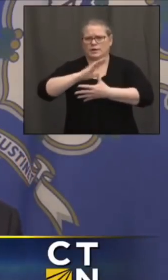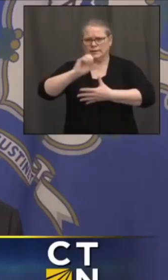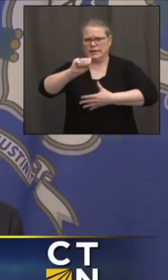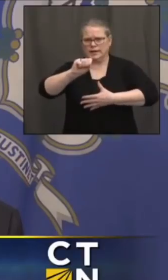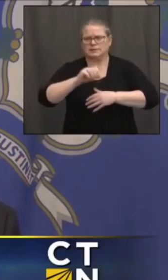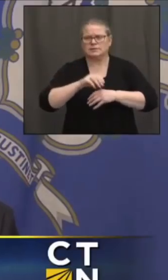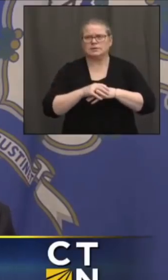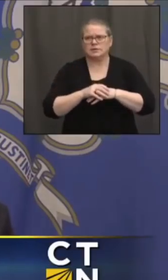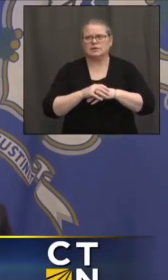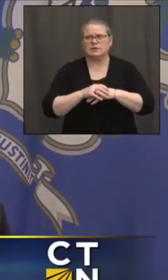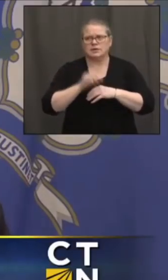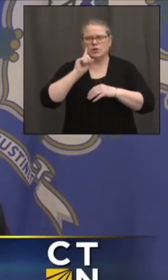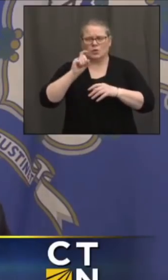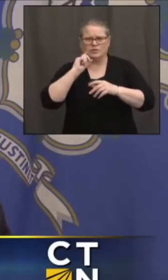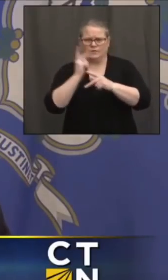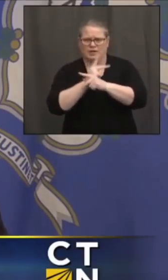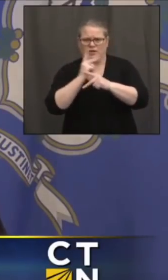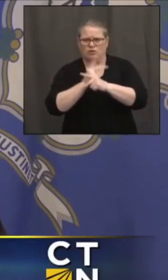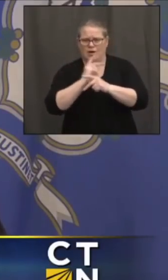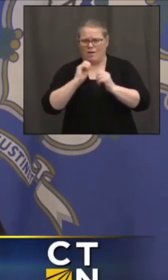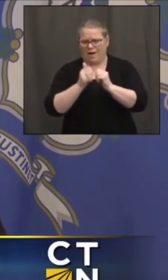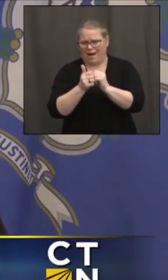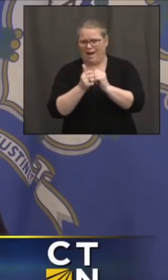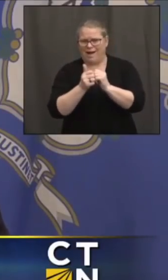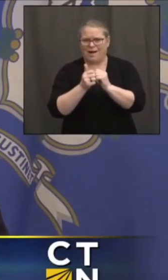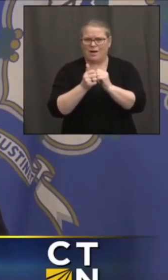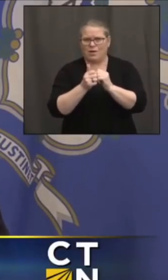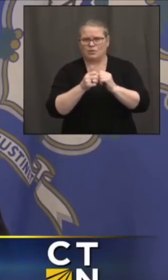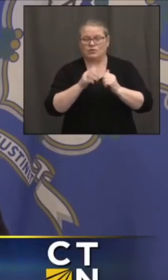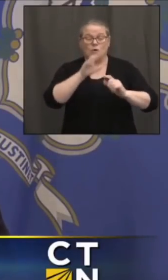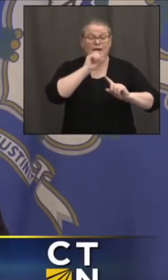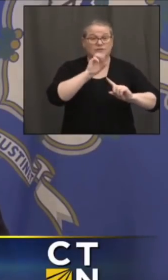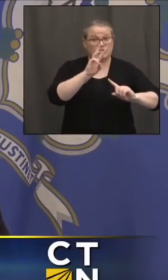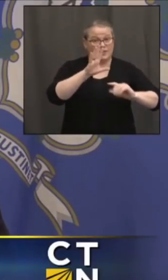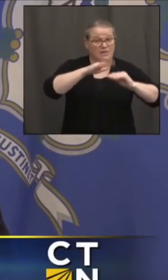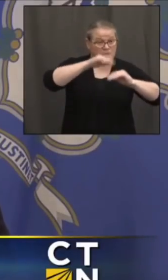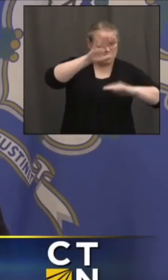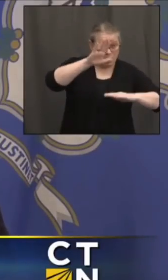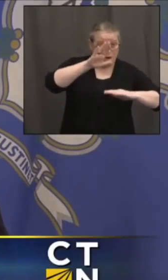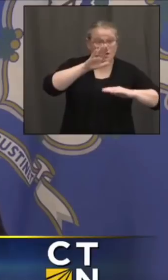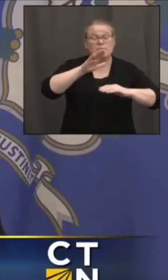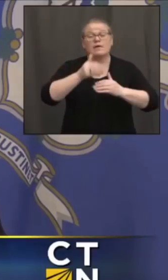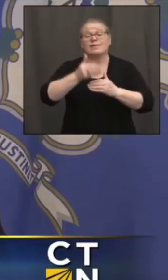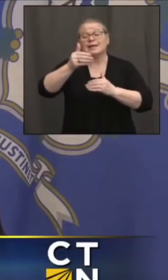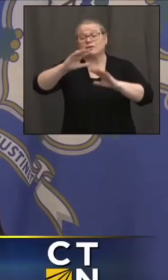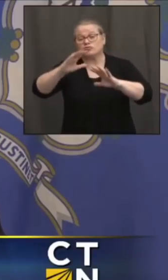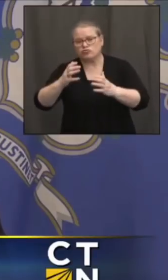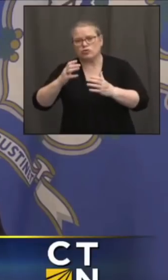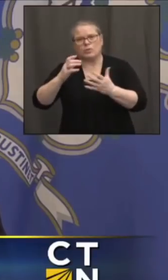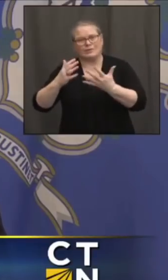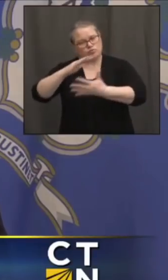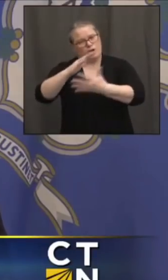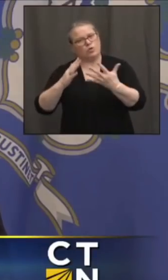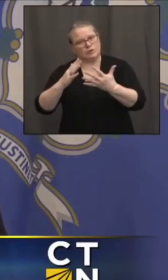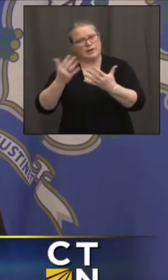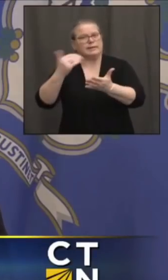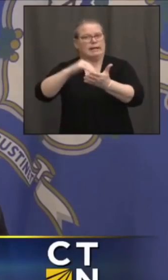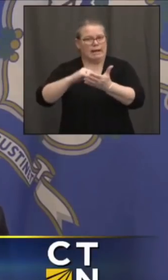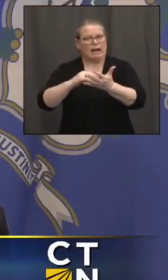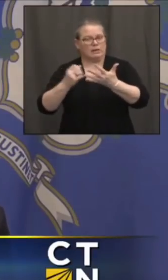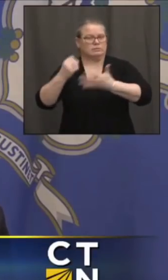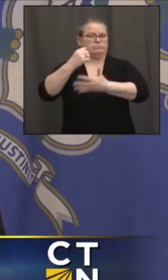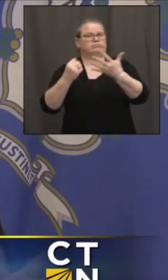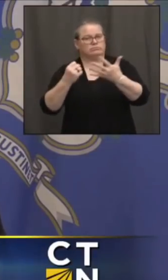get people prioritized in the post, 65 and above age group. Obviously, folks with a particular